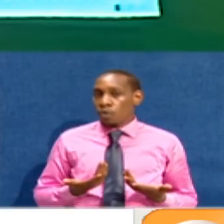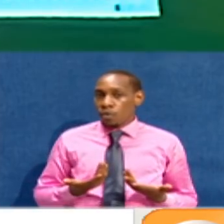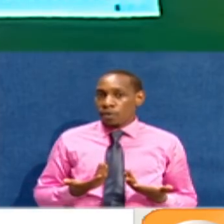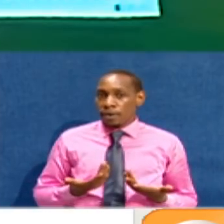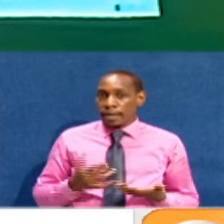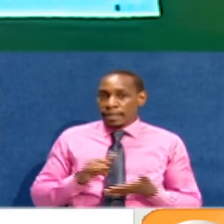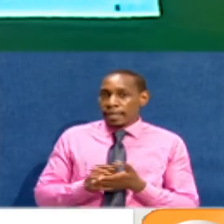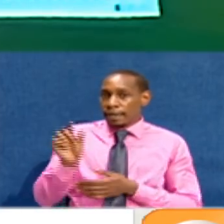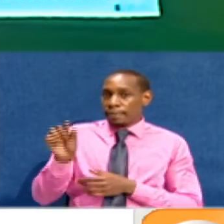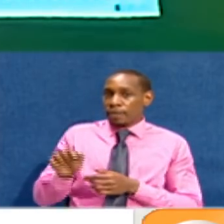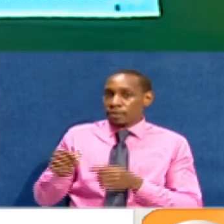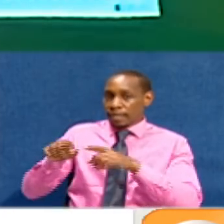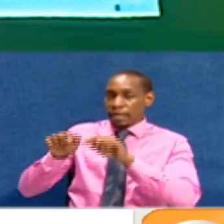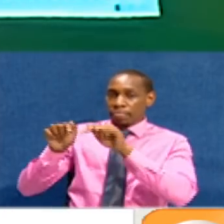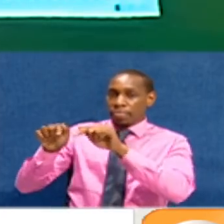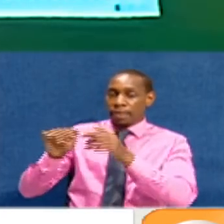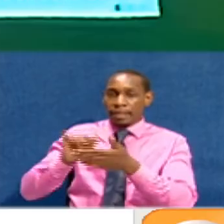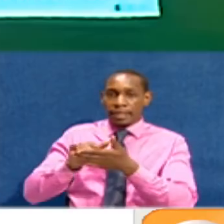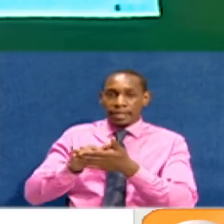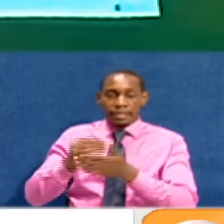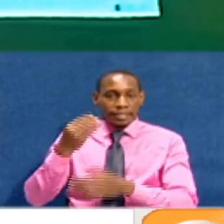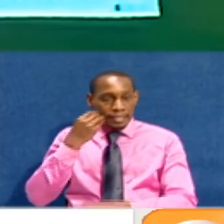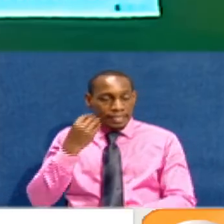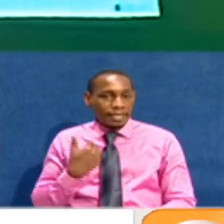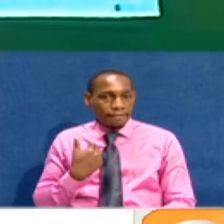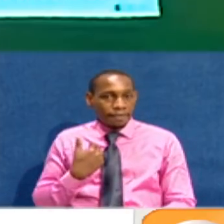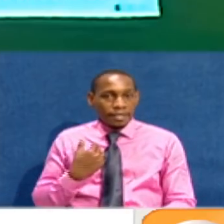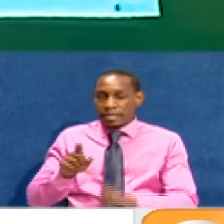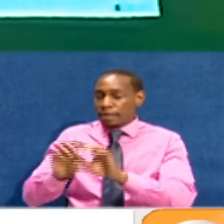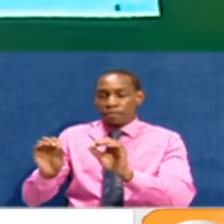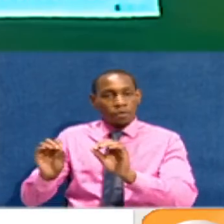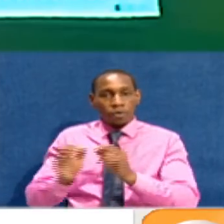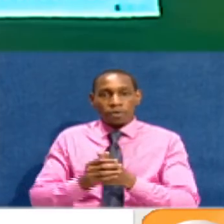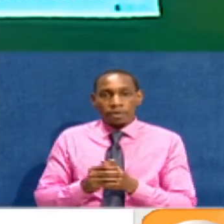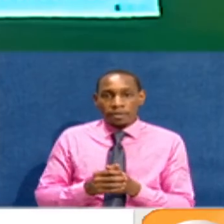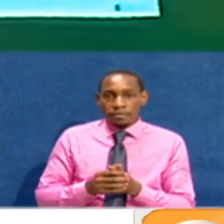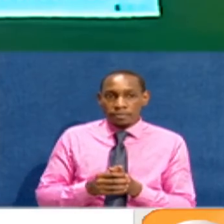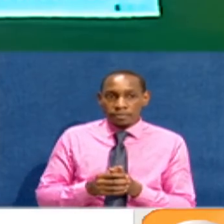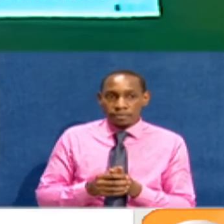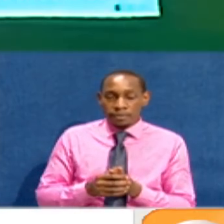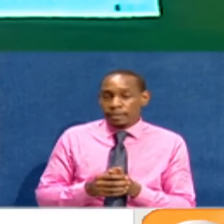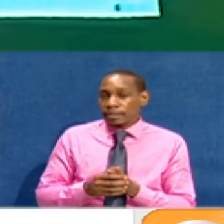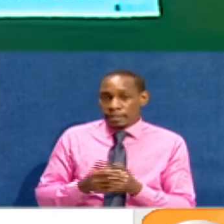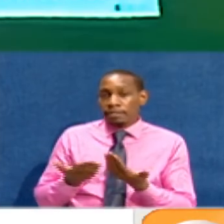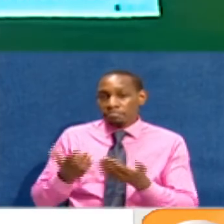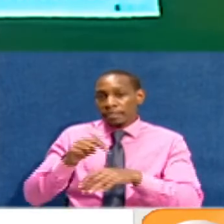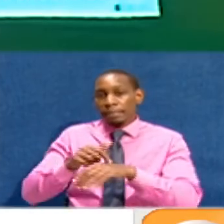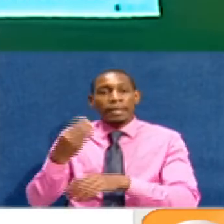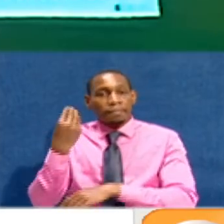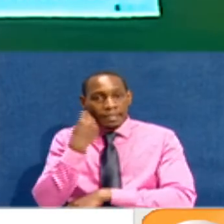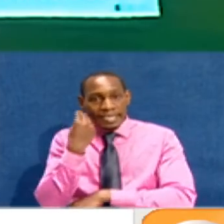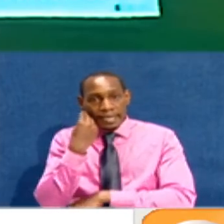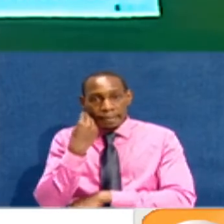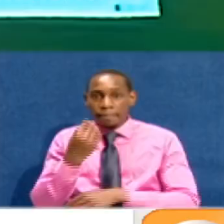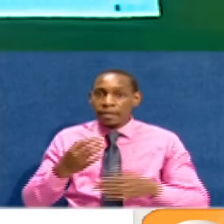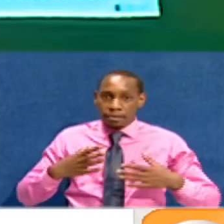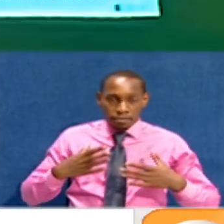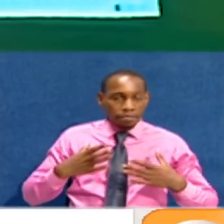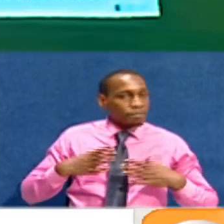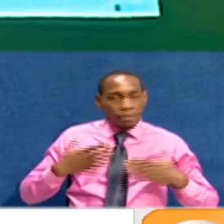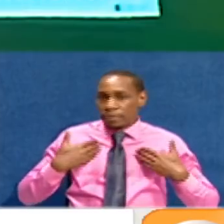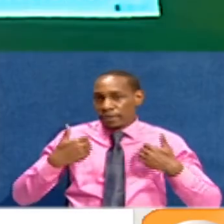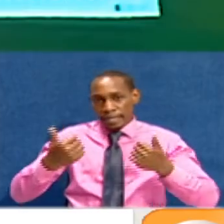is someone's fault for them to get unwell. I mean, it's not. Even if he's unwell,